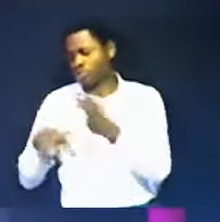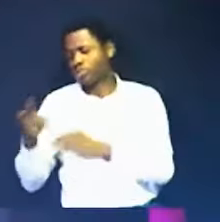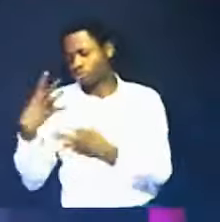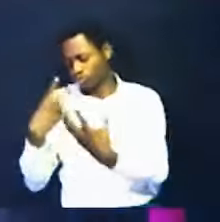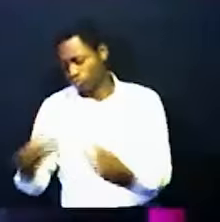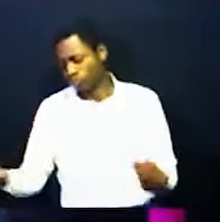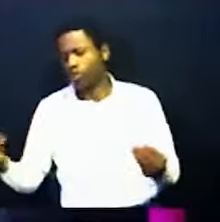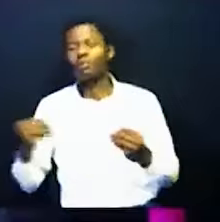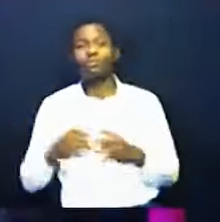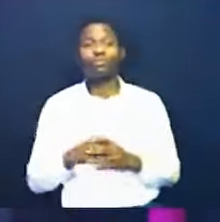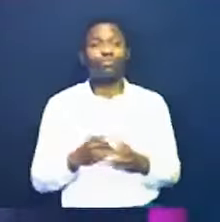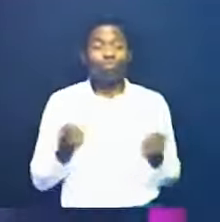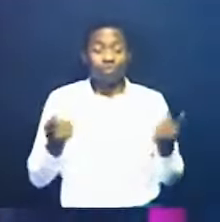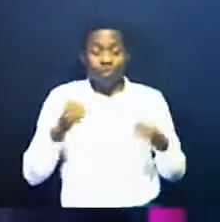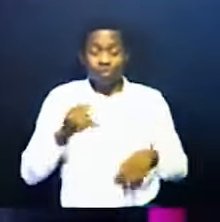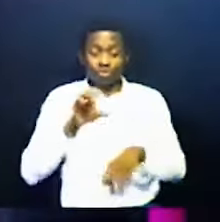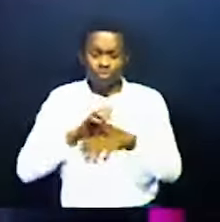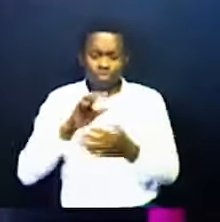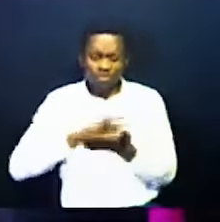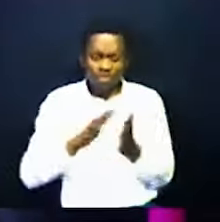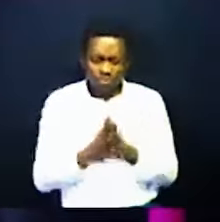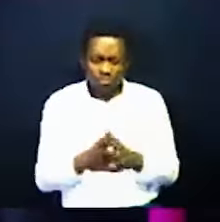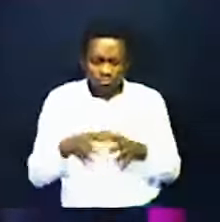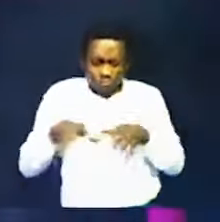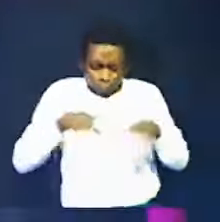church grows restless,